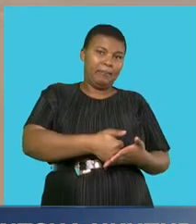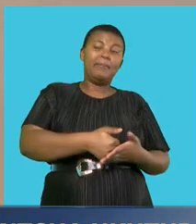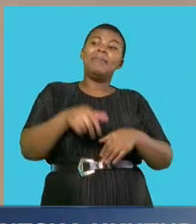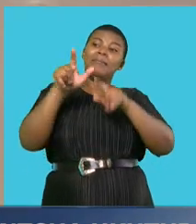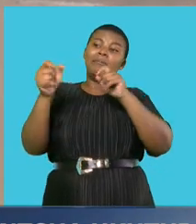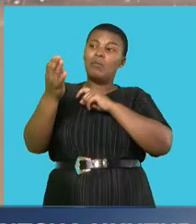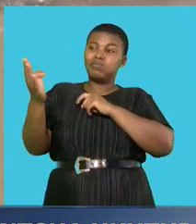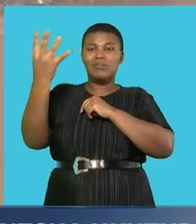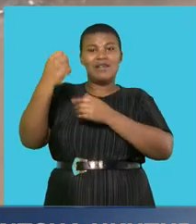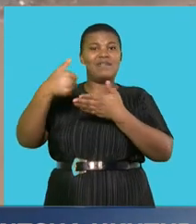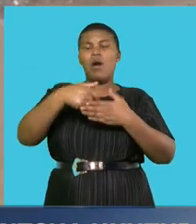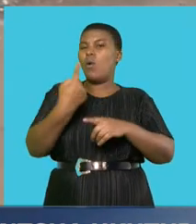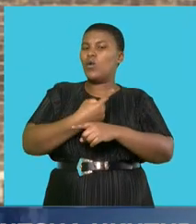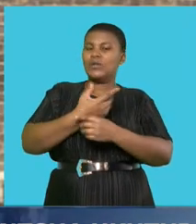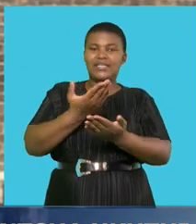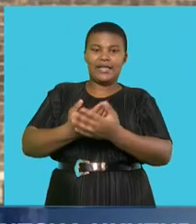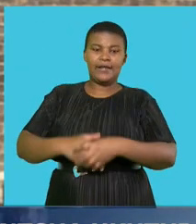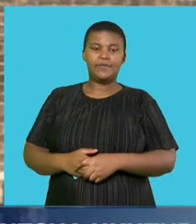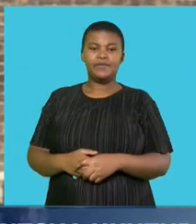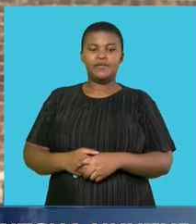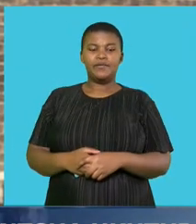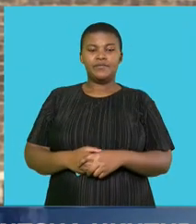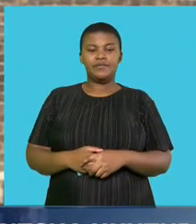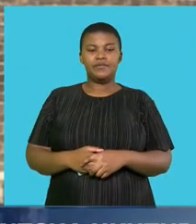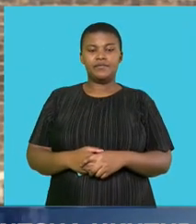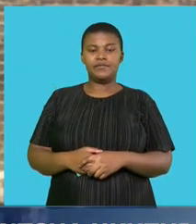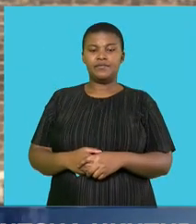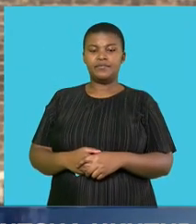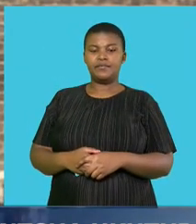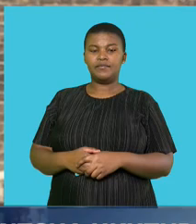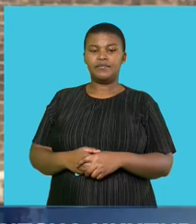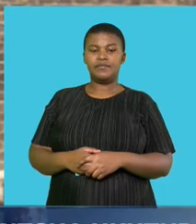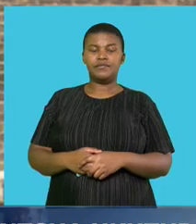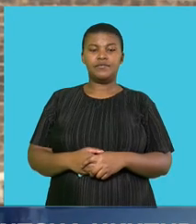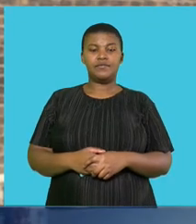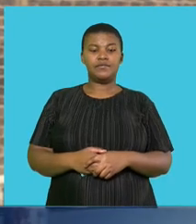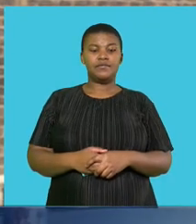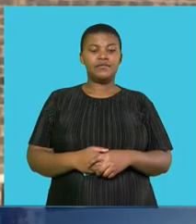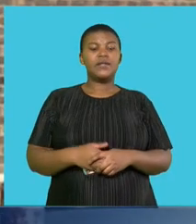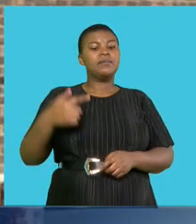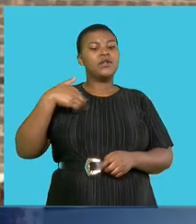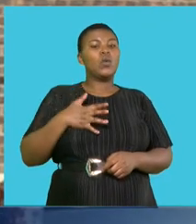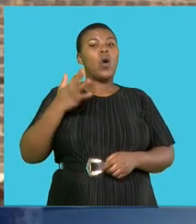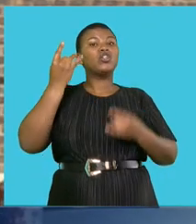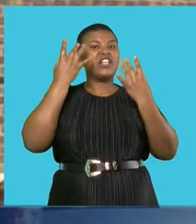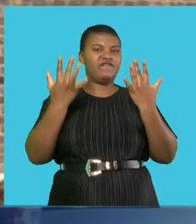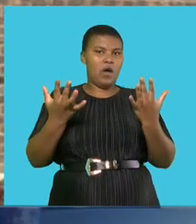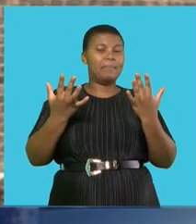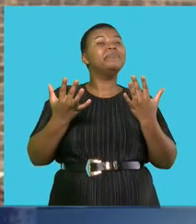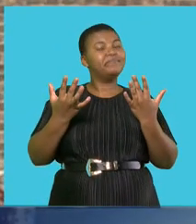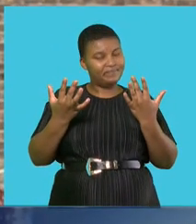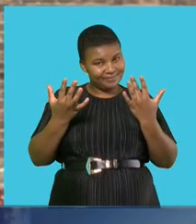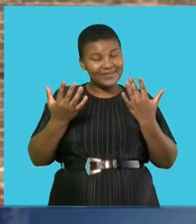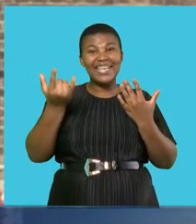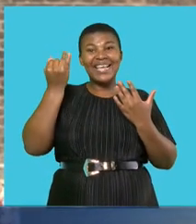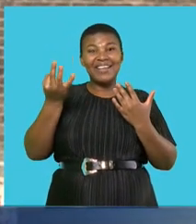ngasosongia isikatim I want to tell that young person that what you're going through There's many others that are going through the same thing That's one thing that